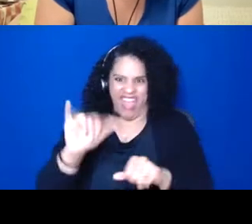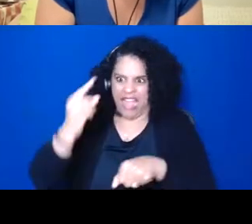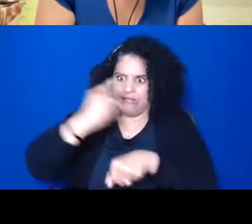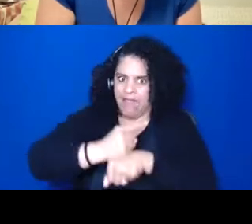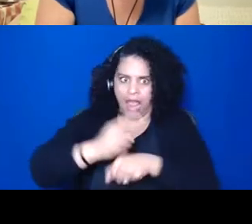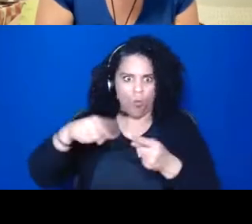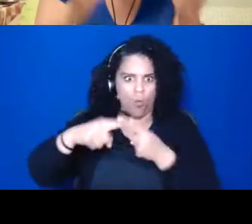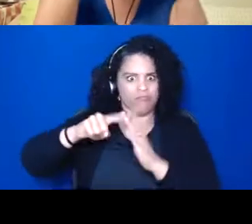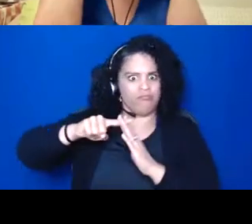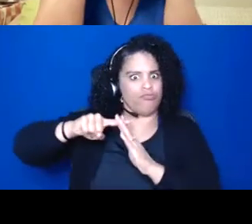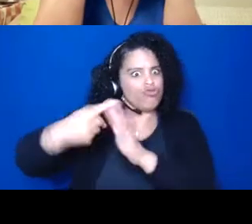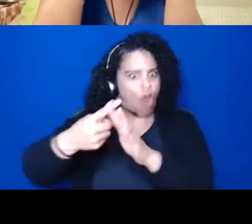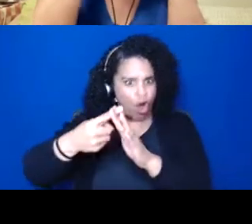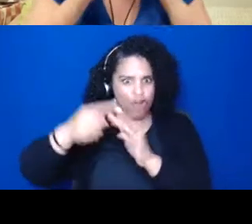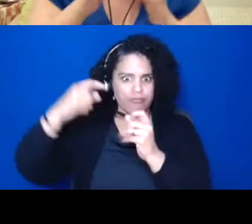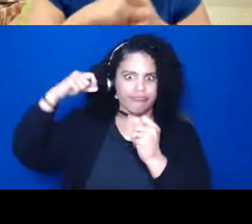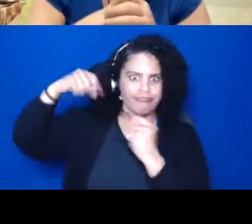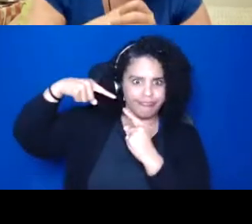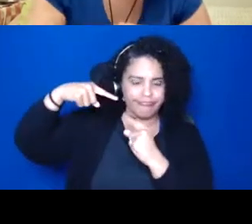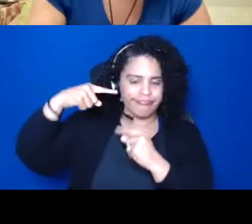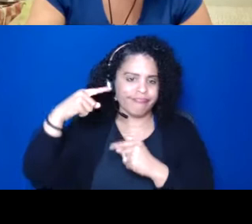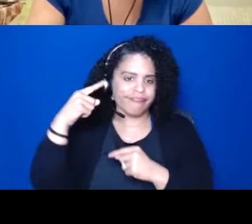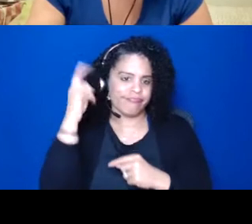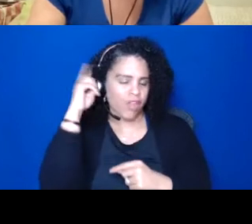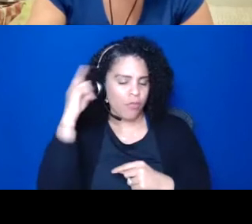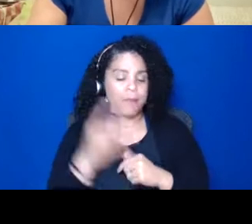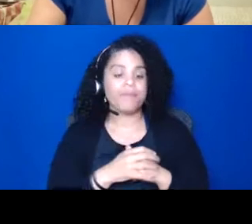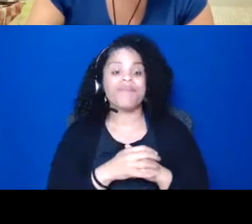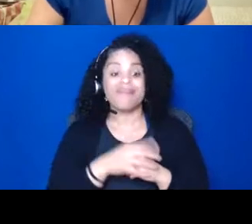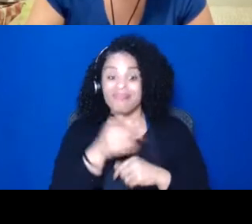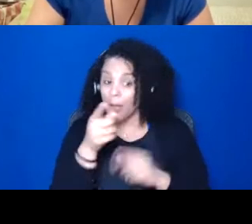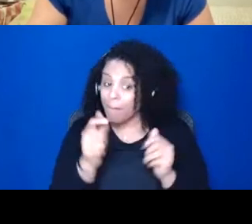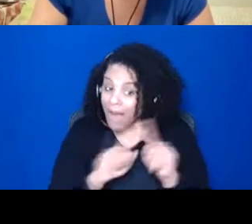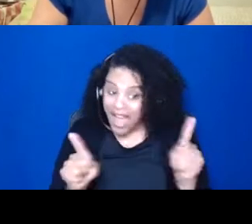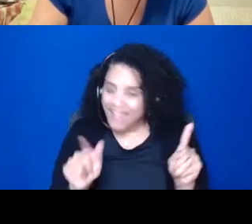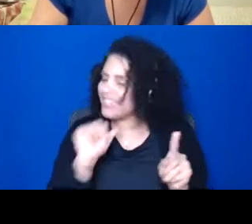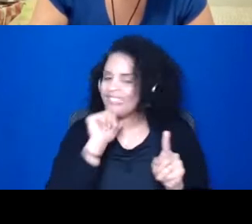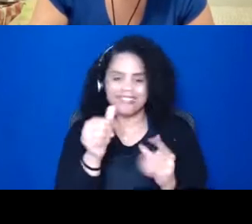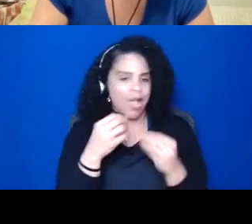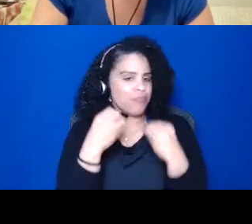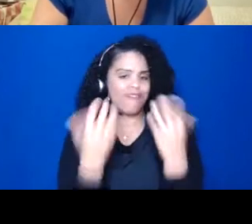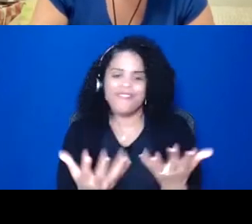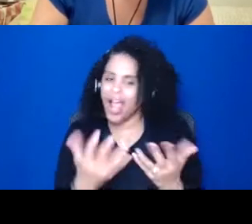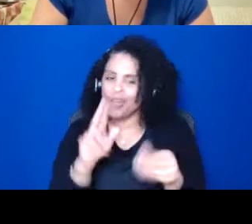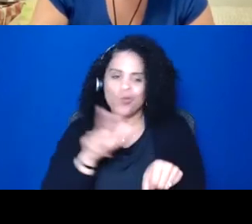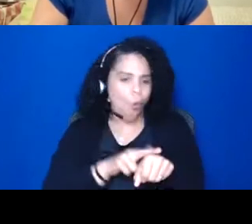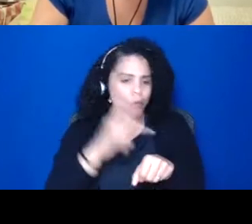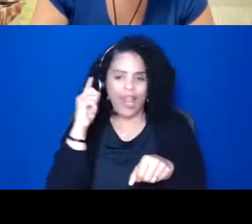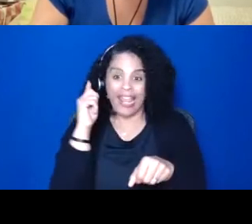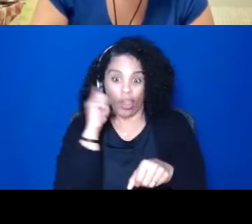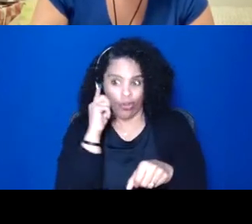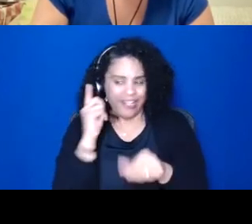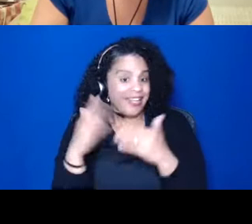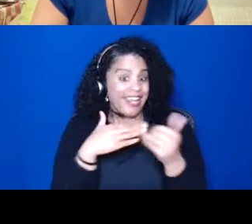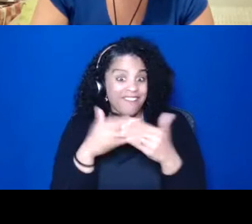activated. And it is very important to know that cochlear implants do not provide normal hearing even after your brain